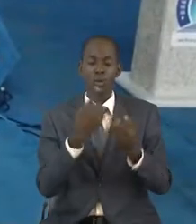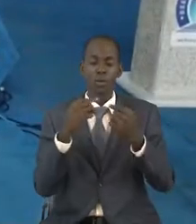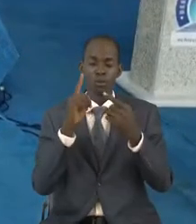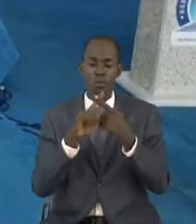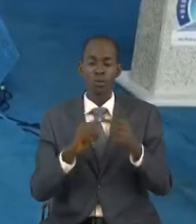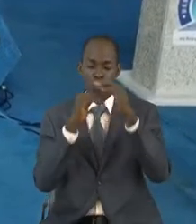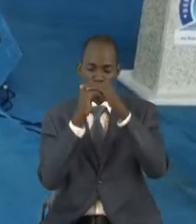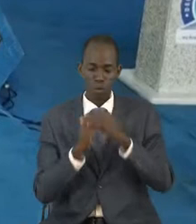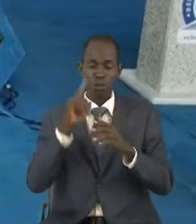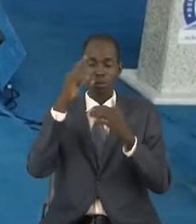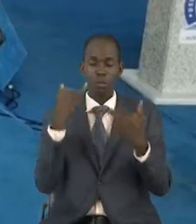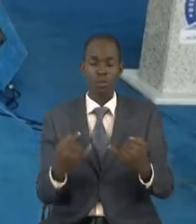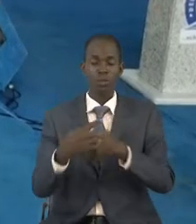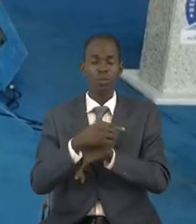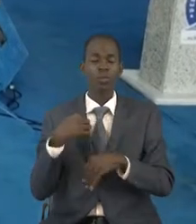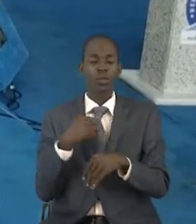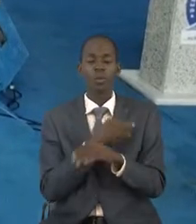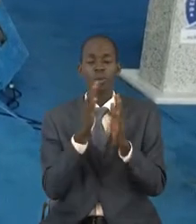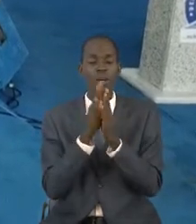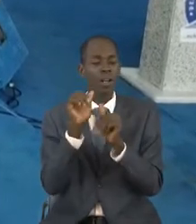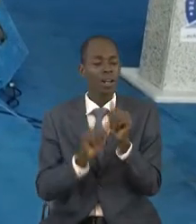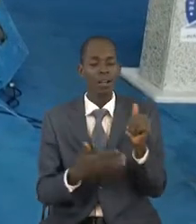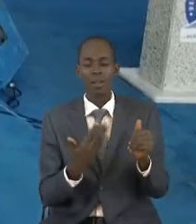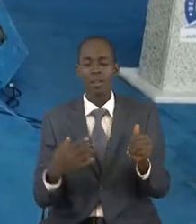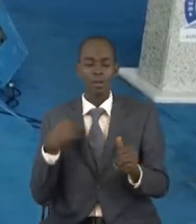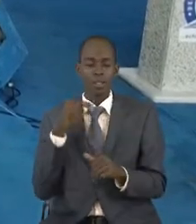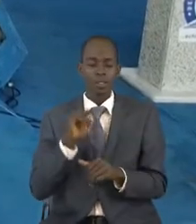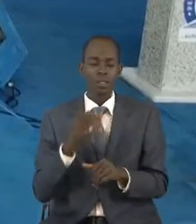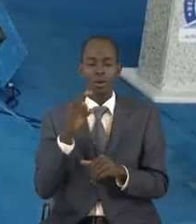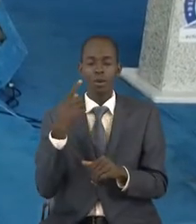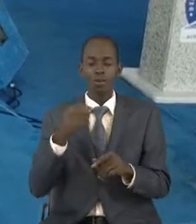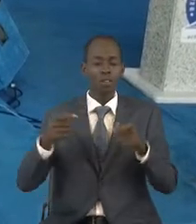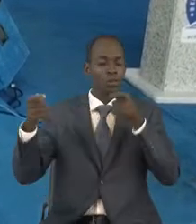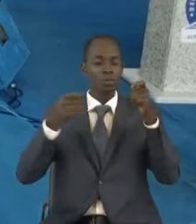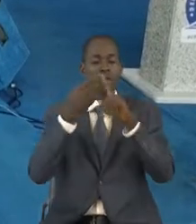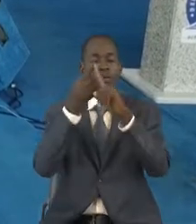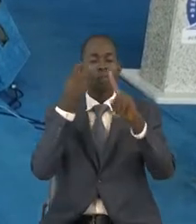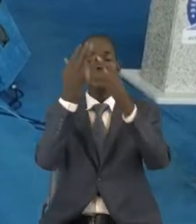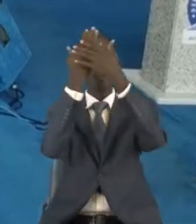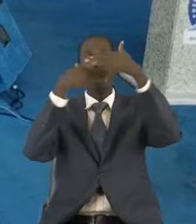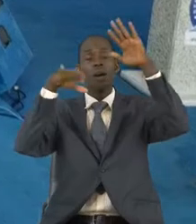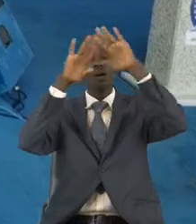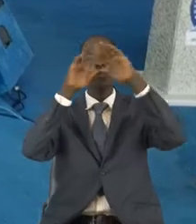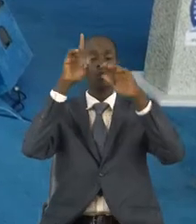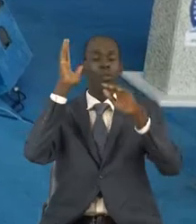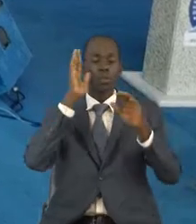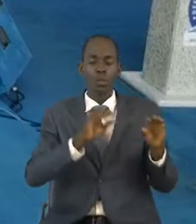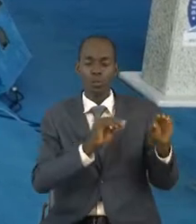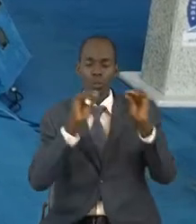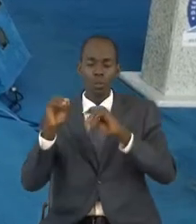pray everything we need of the dominion from heaven, you pass on to